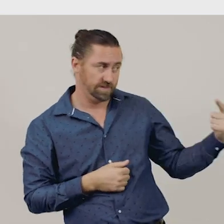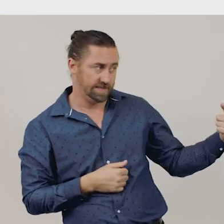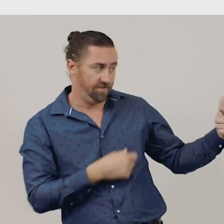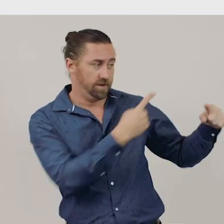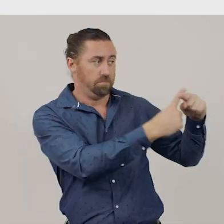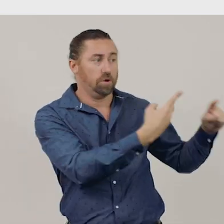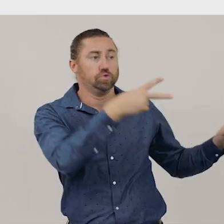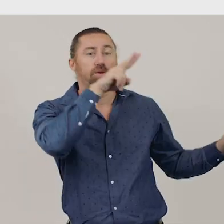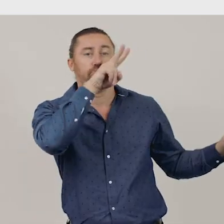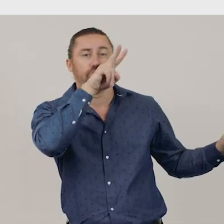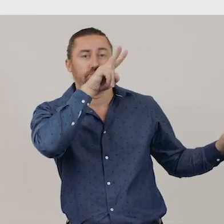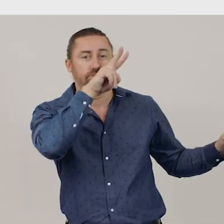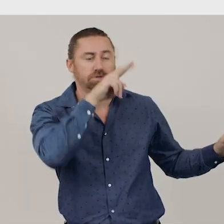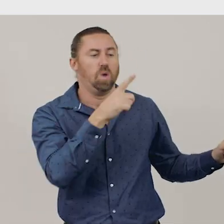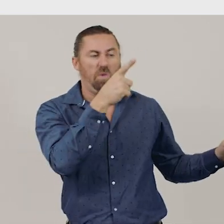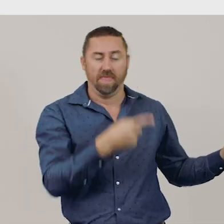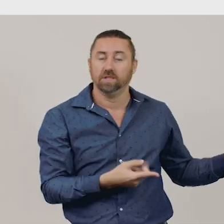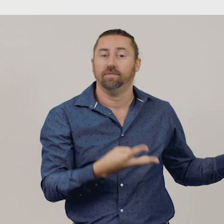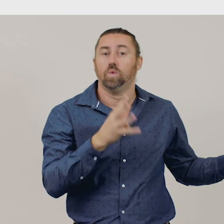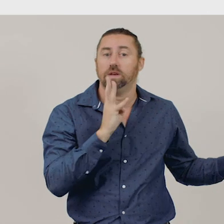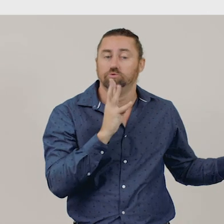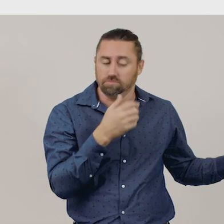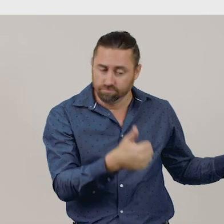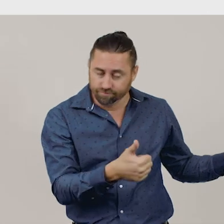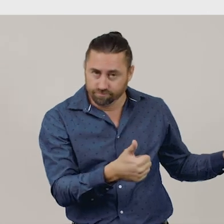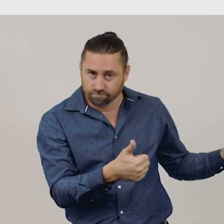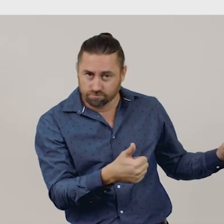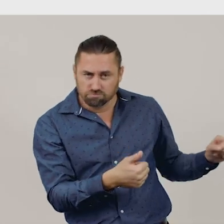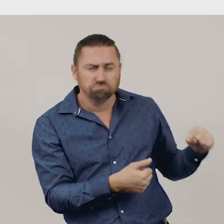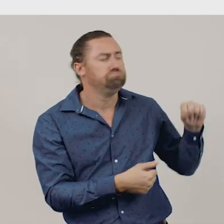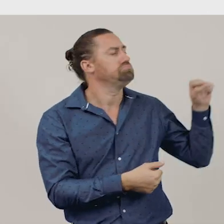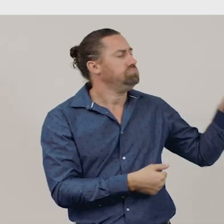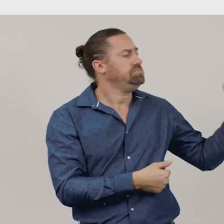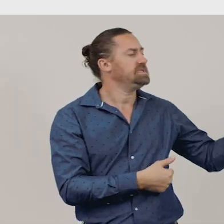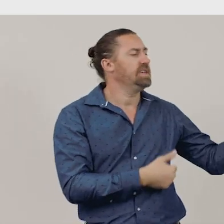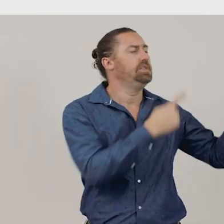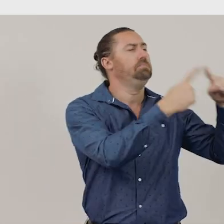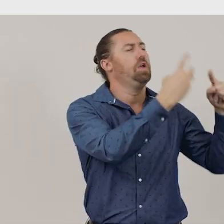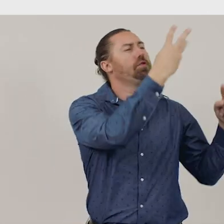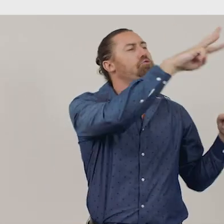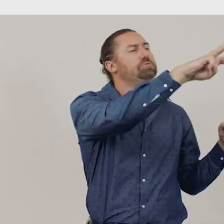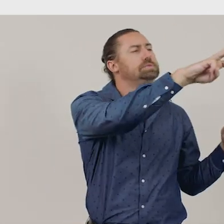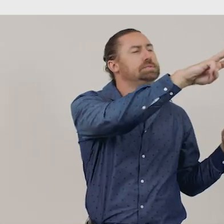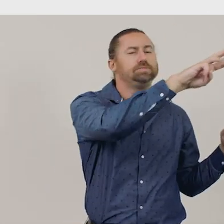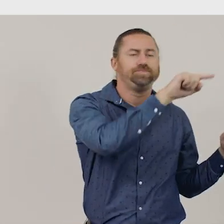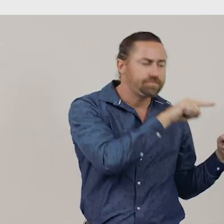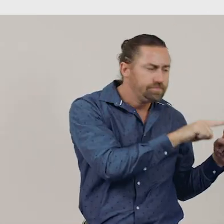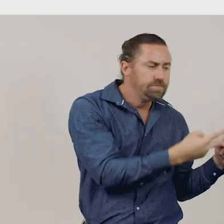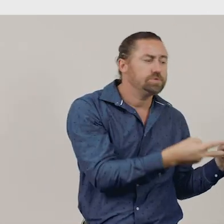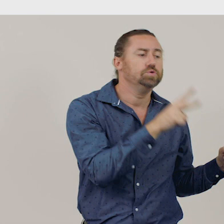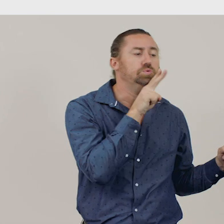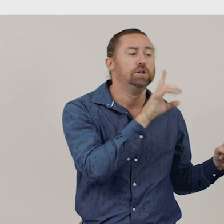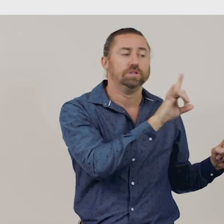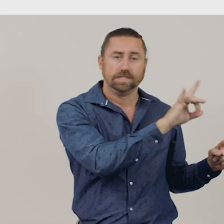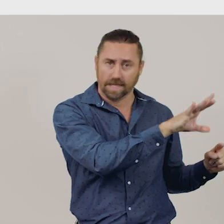multiply 7 by 200 to give us 1,400, and then multiply 7 by 30, which gives